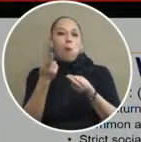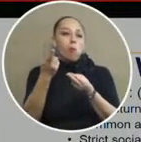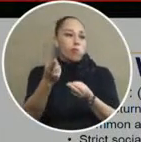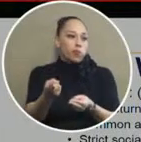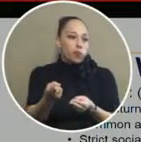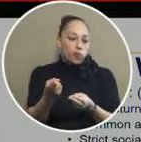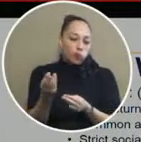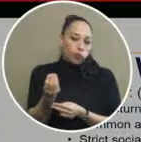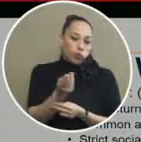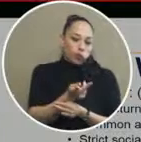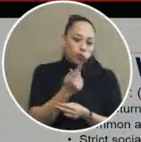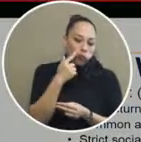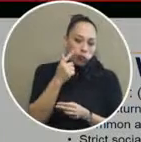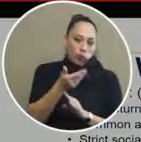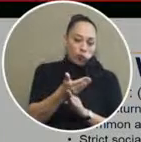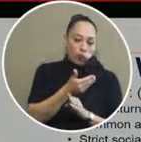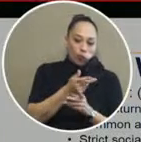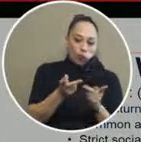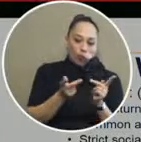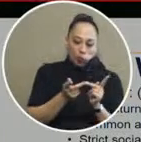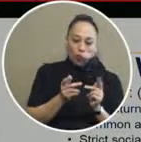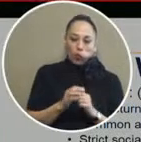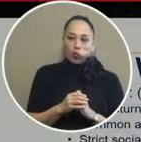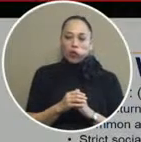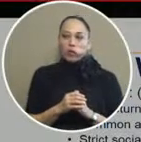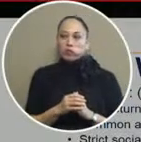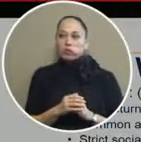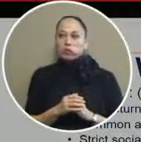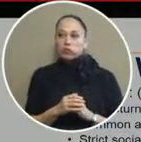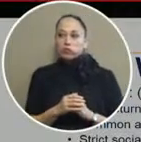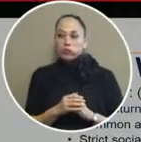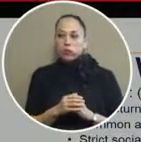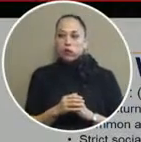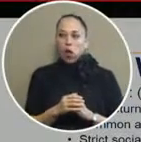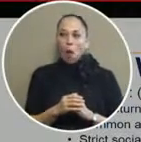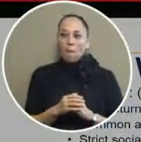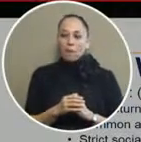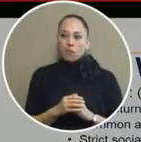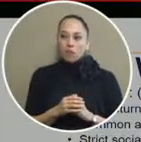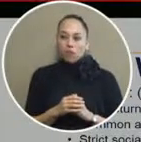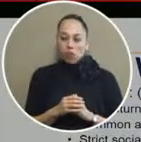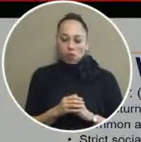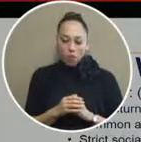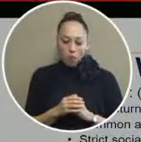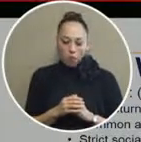to revert back to the previous phase of staffing. Next chart.